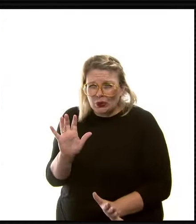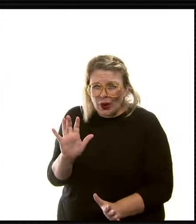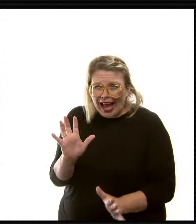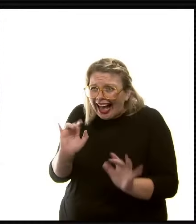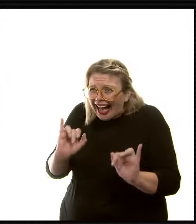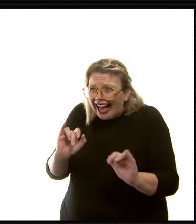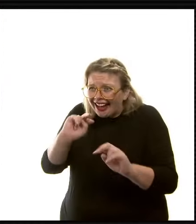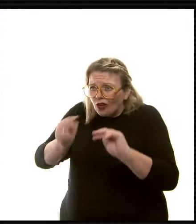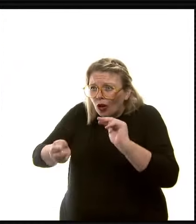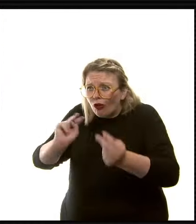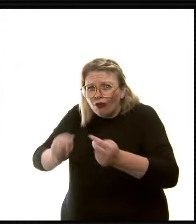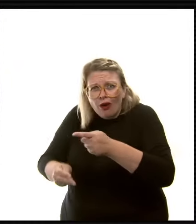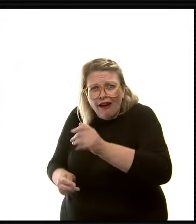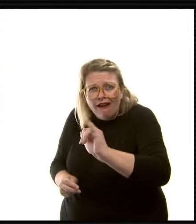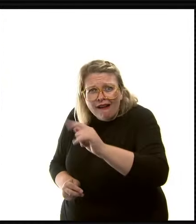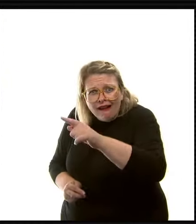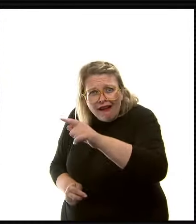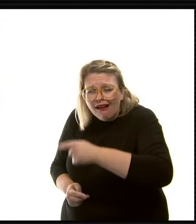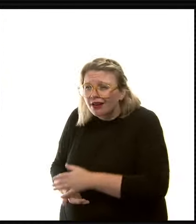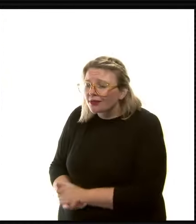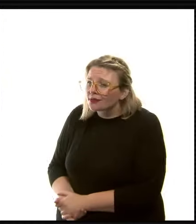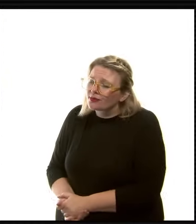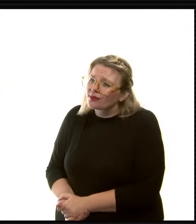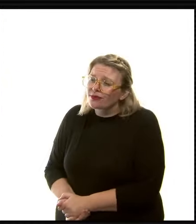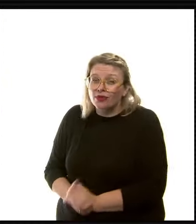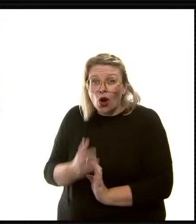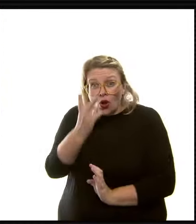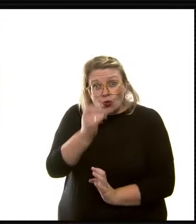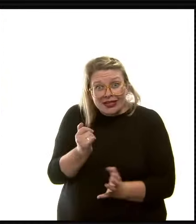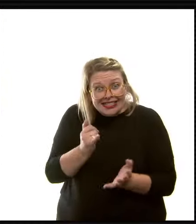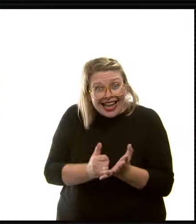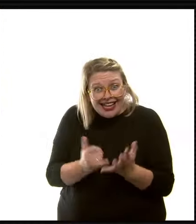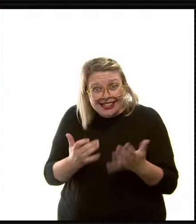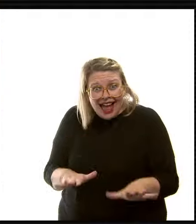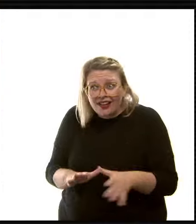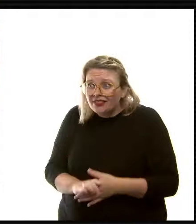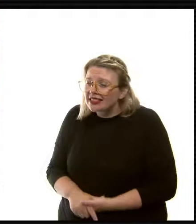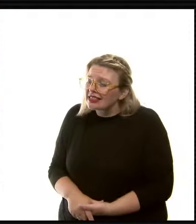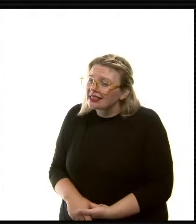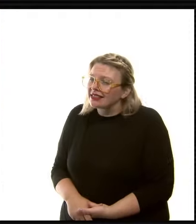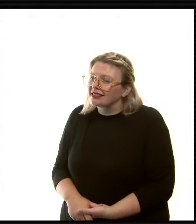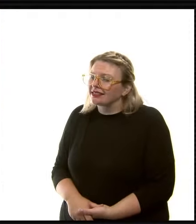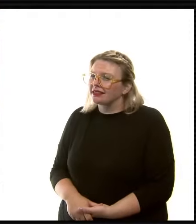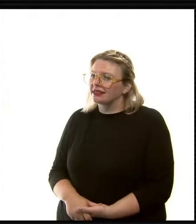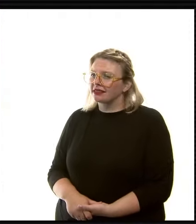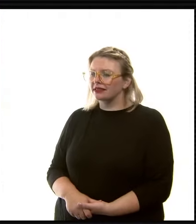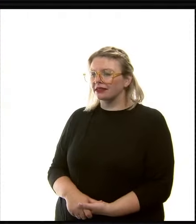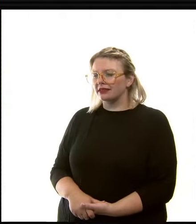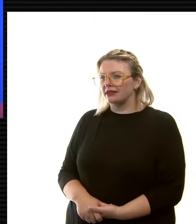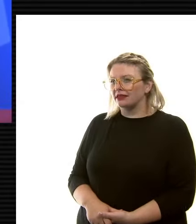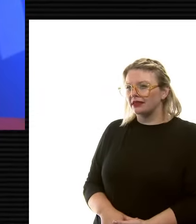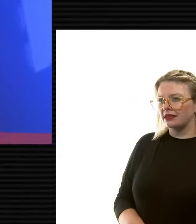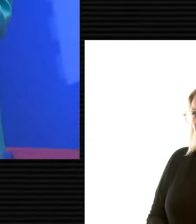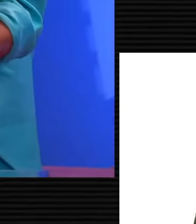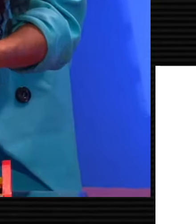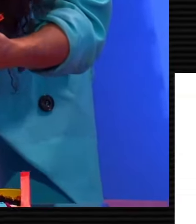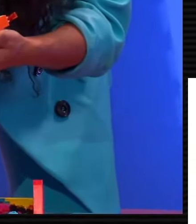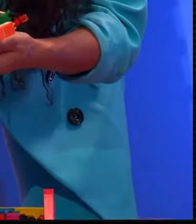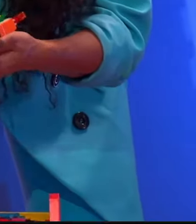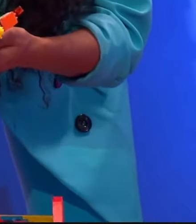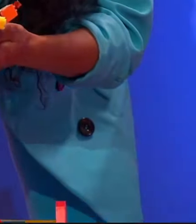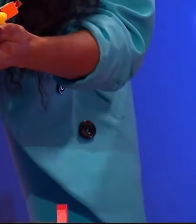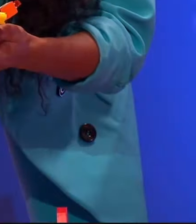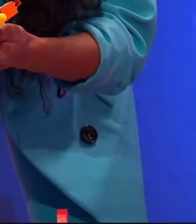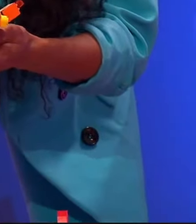Joel. All right, we're nearly there. Okay. 20 seconds left. Just 20 seconds. Eye. Okay. There we go. Get it back together. Get